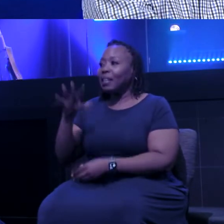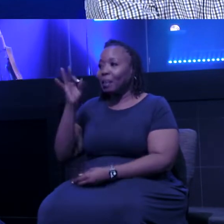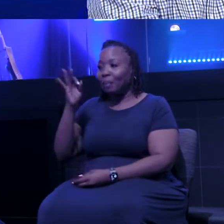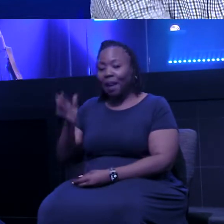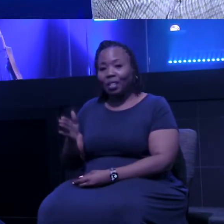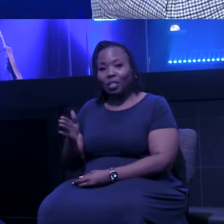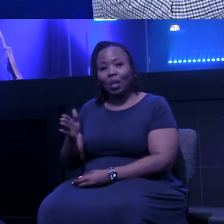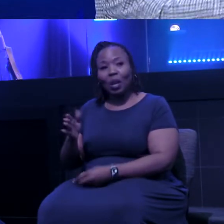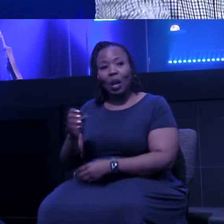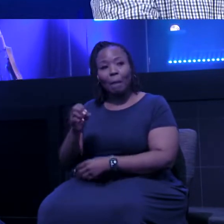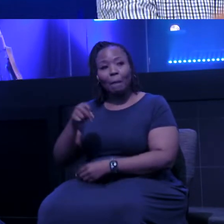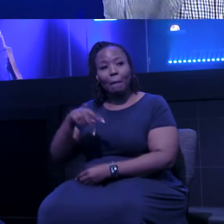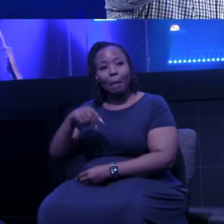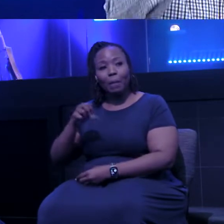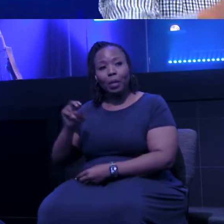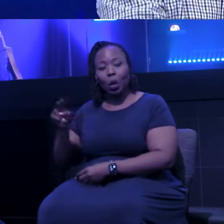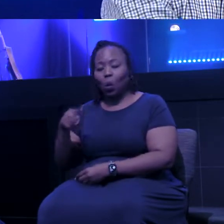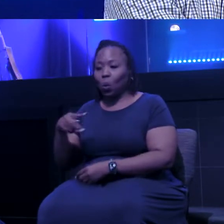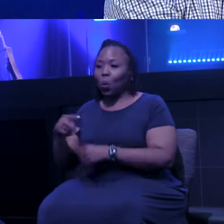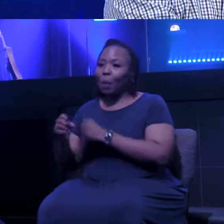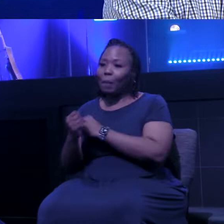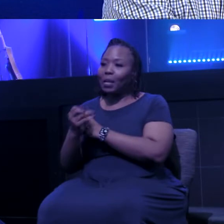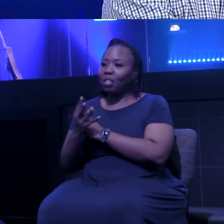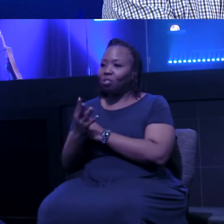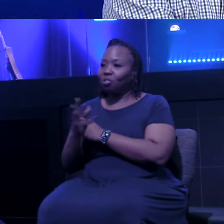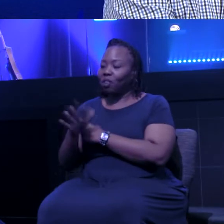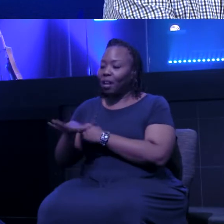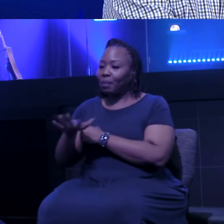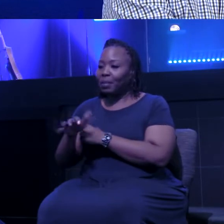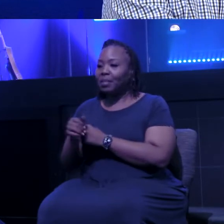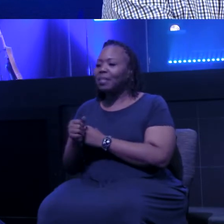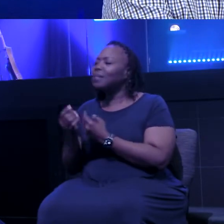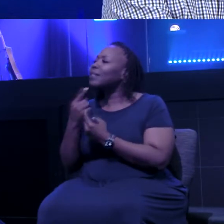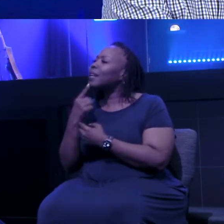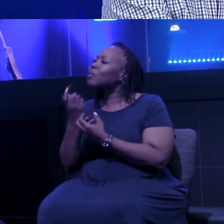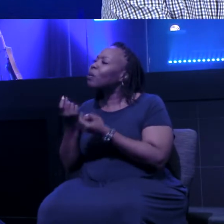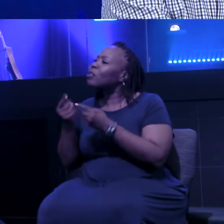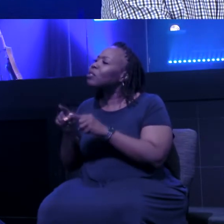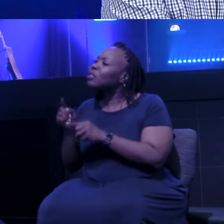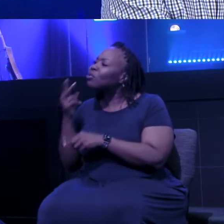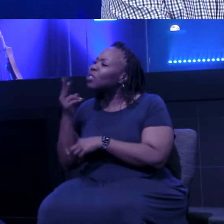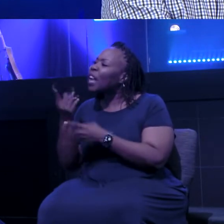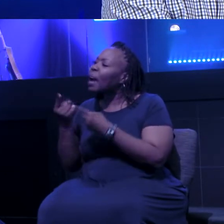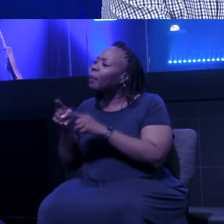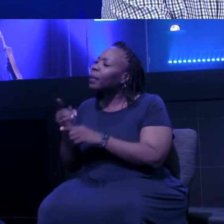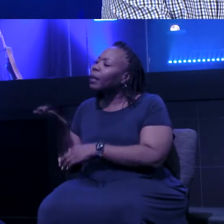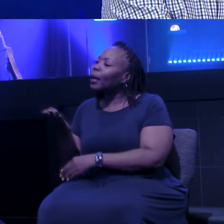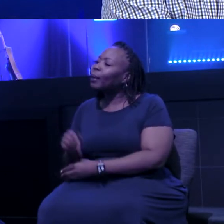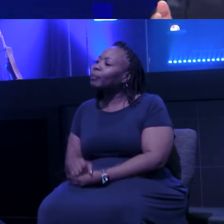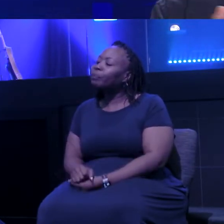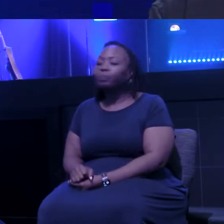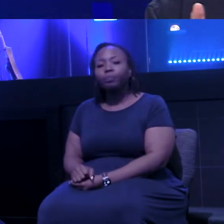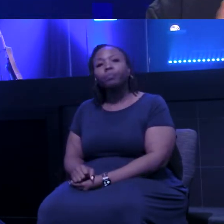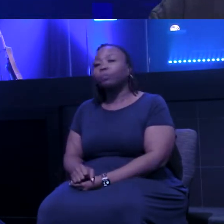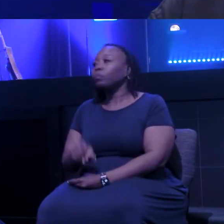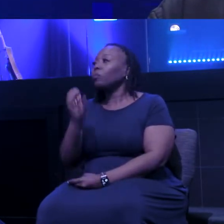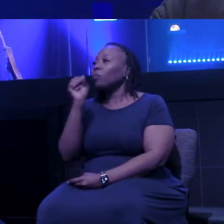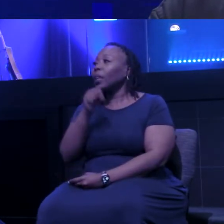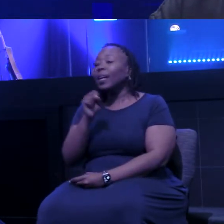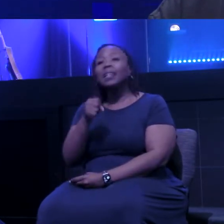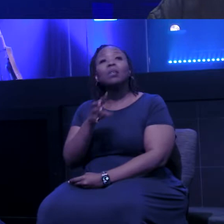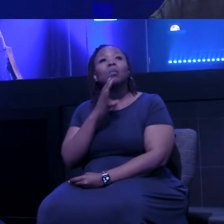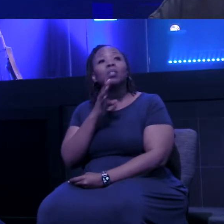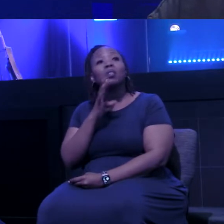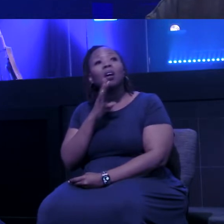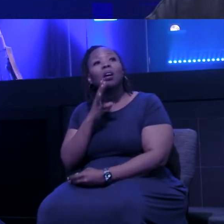bit about the Pompano Beach campus and what you see happening there. Yeah, as we had just talked a little